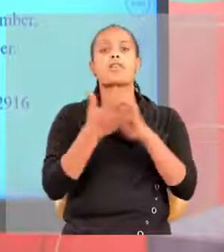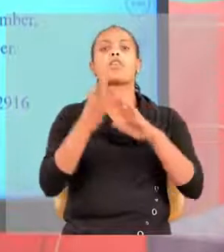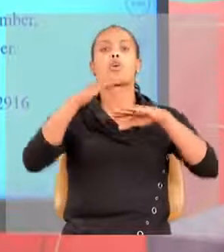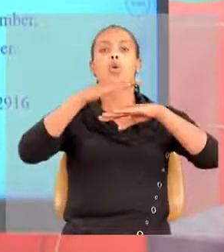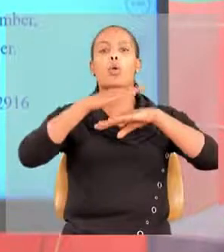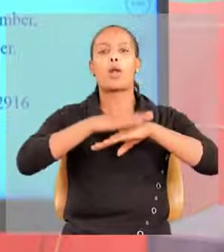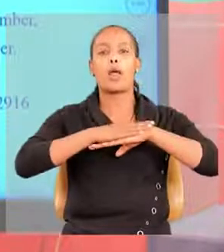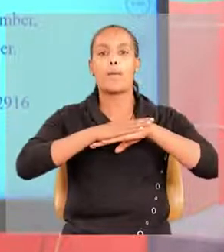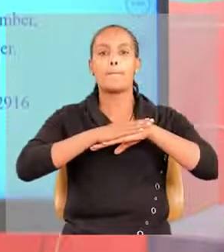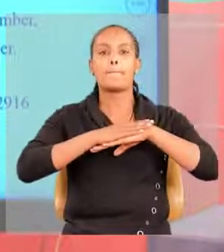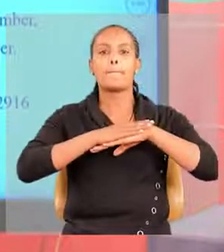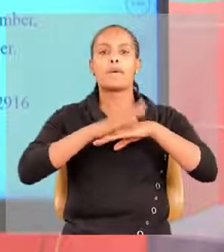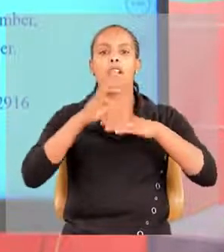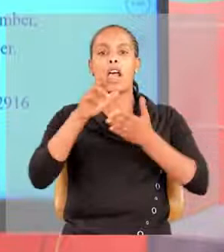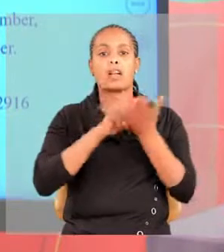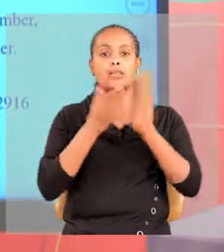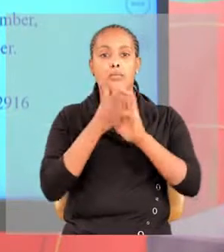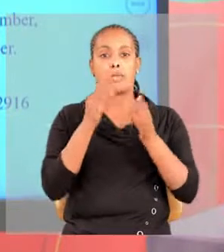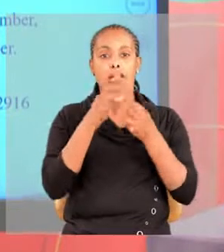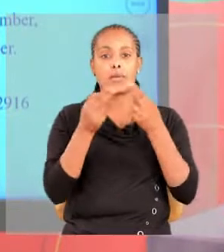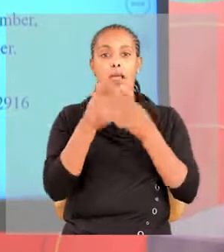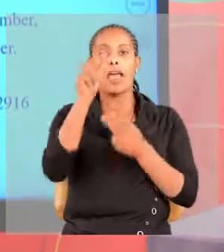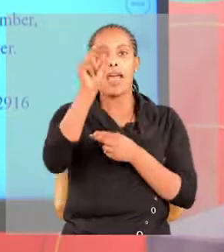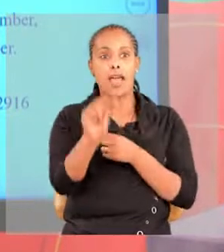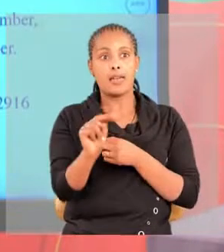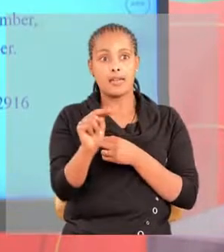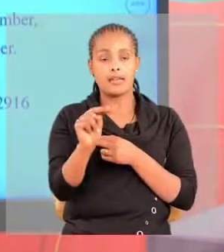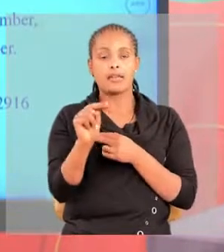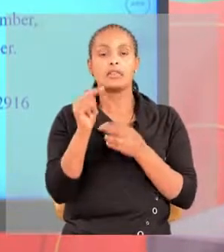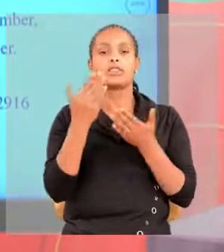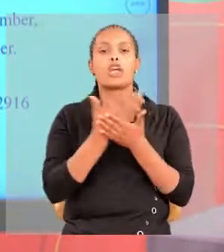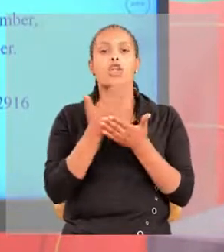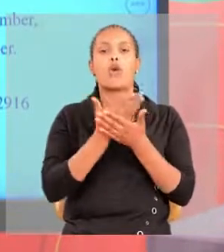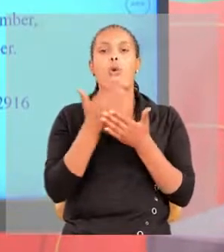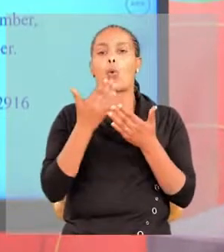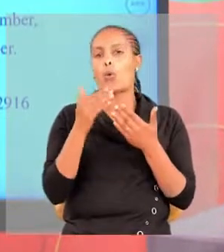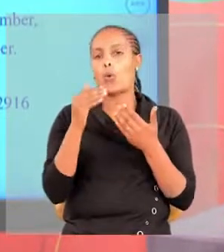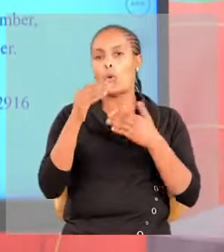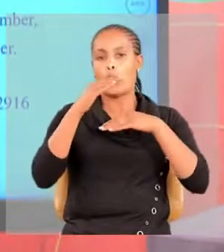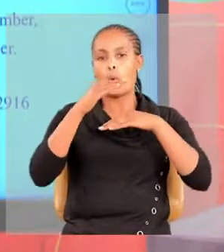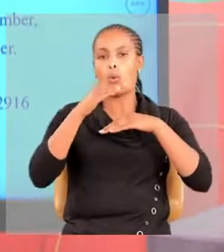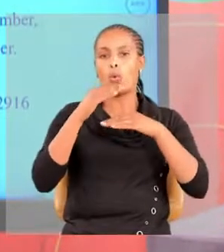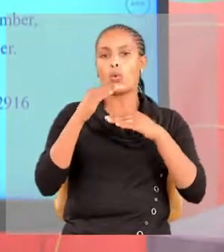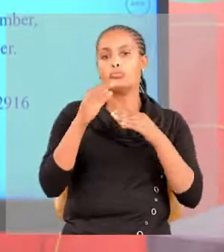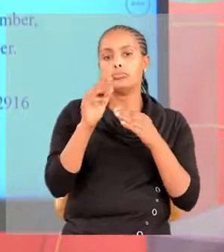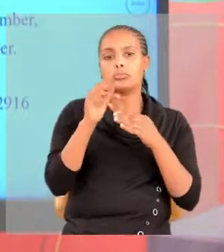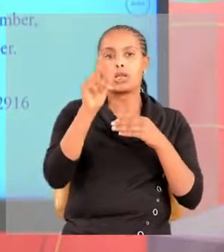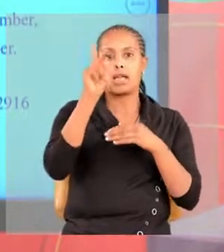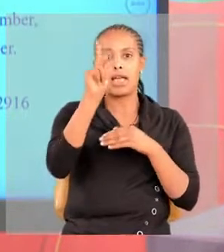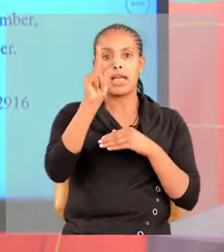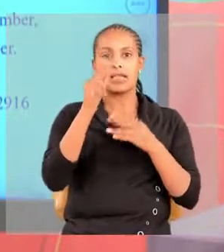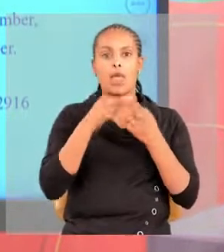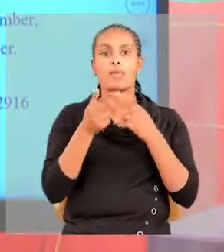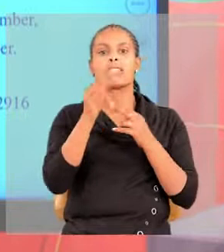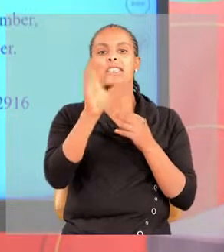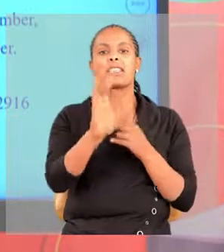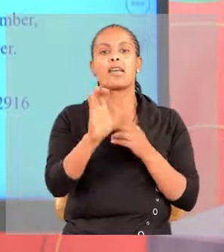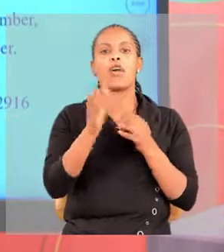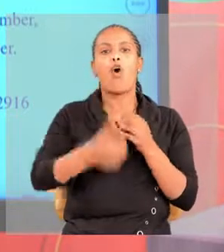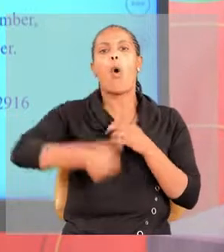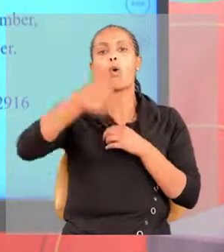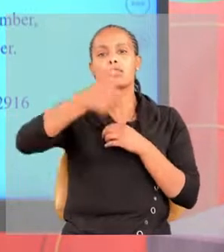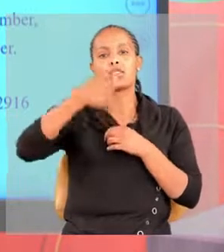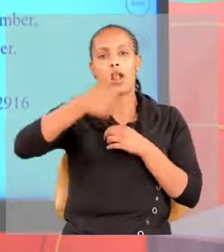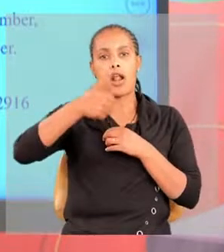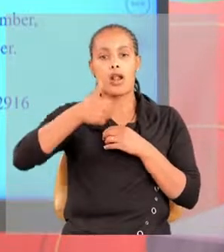equilibrium reaction is multiplied by n, then the new equilibrium constant K prime C equal